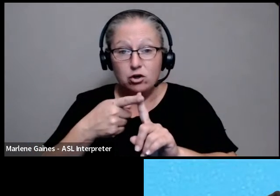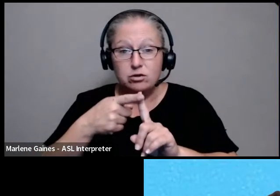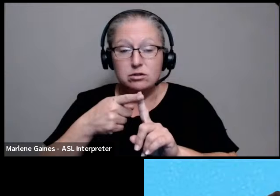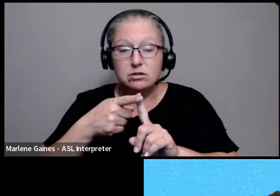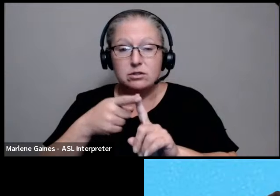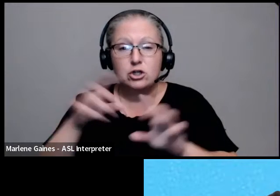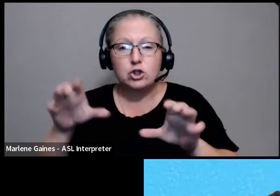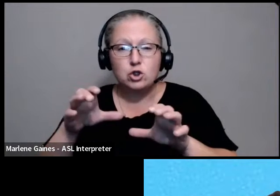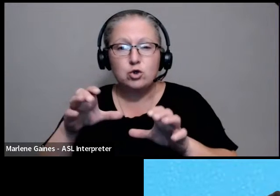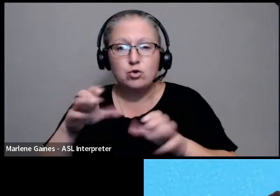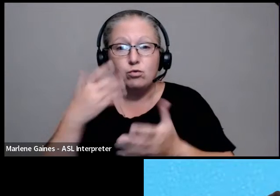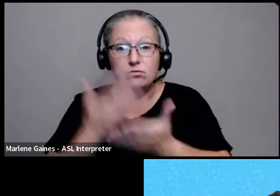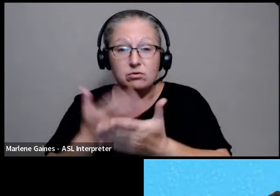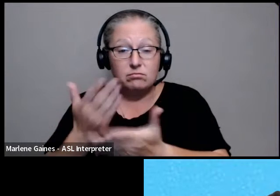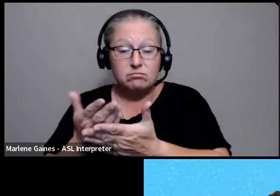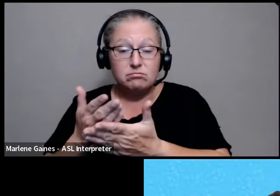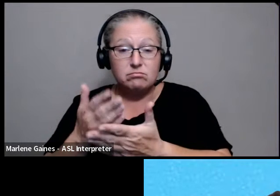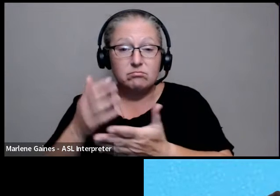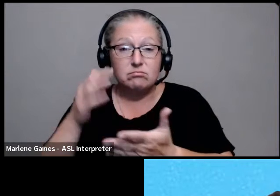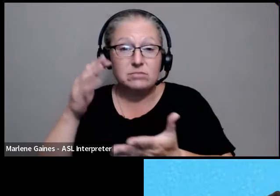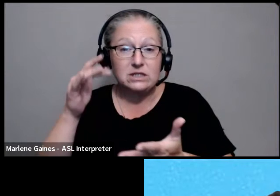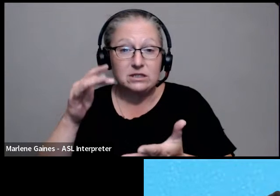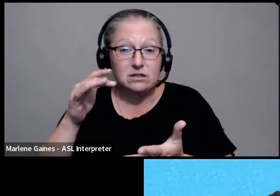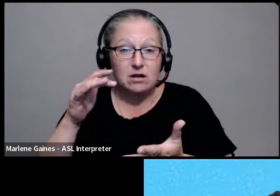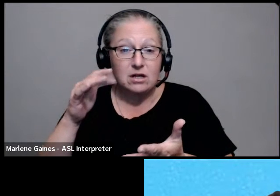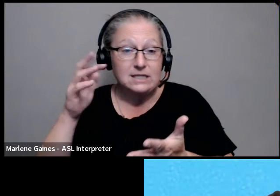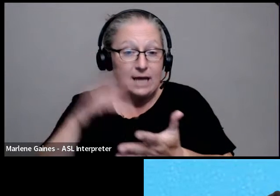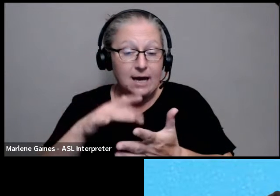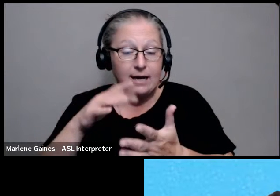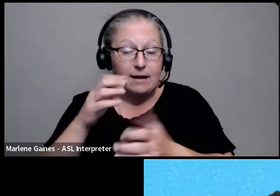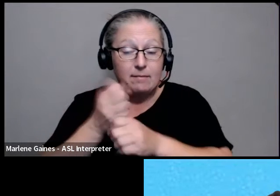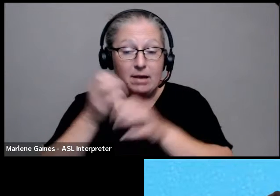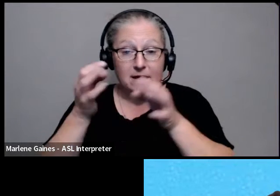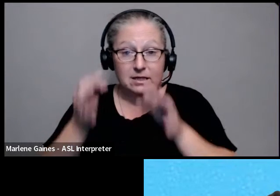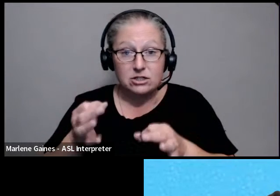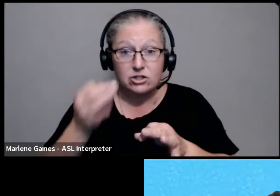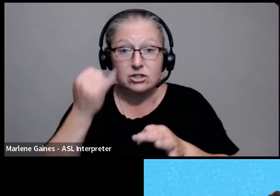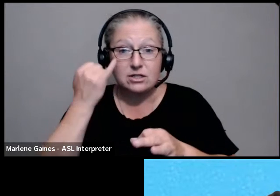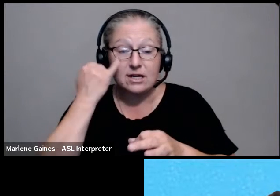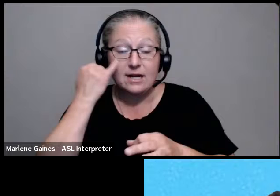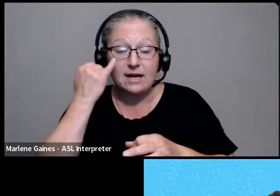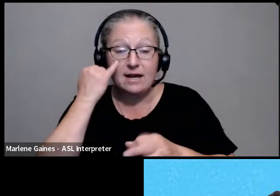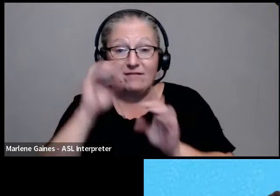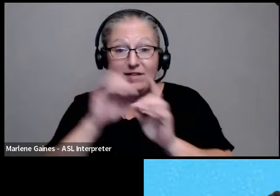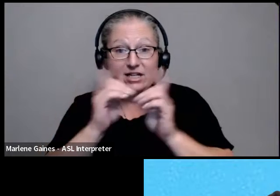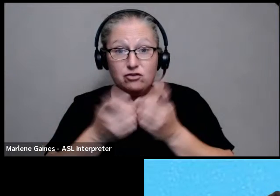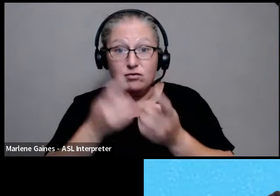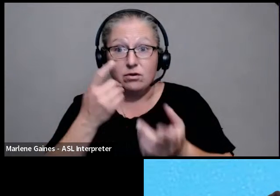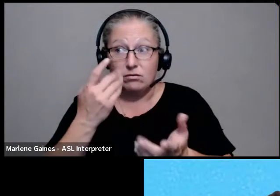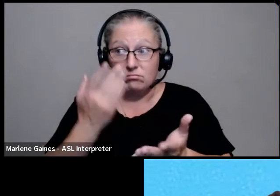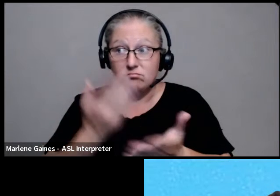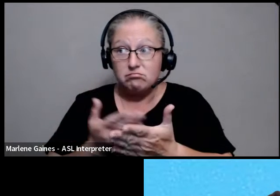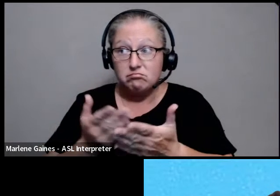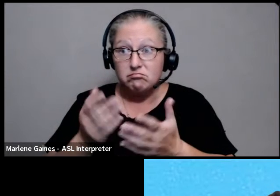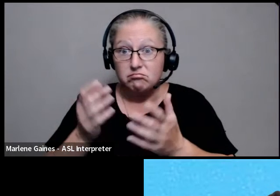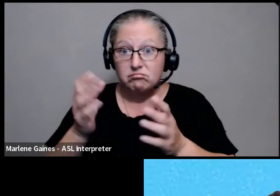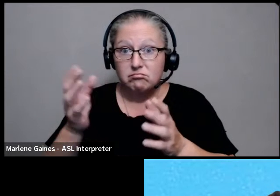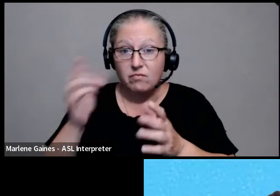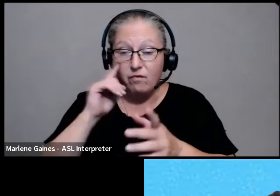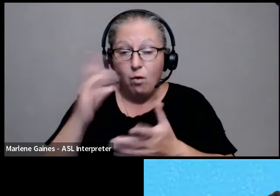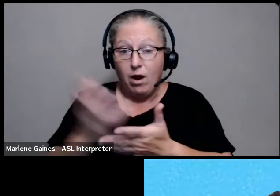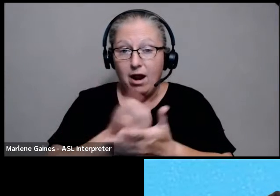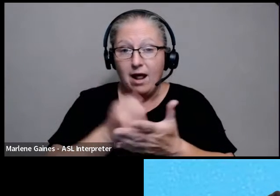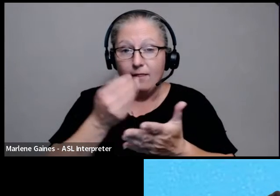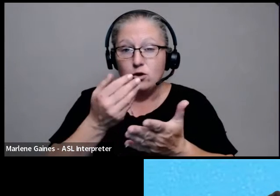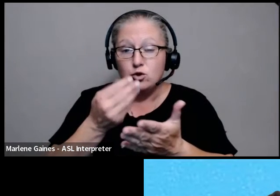perform a justification study to determine if the district is justified in collecting those